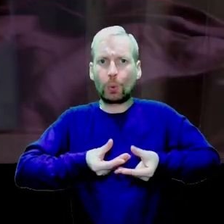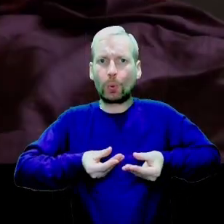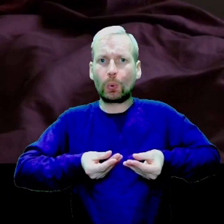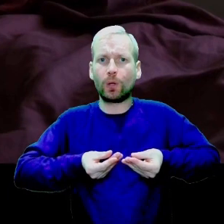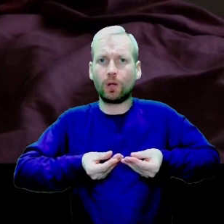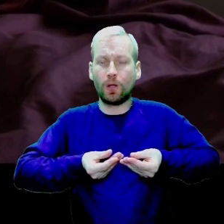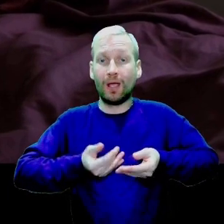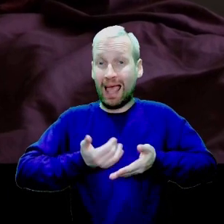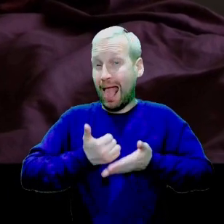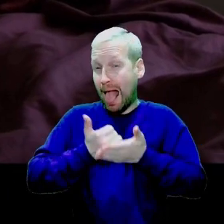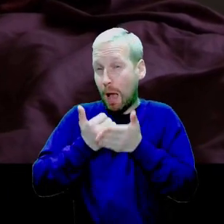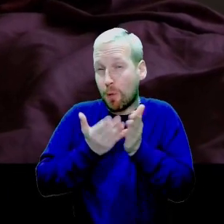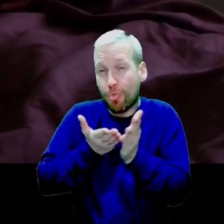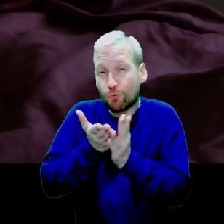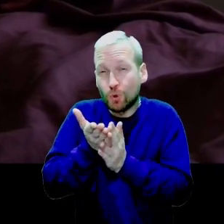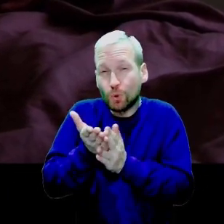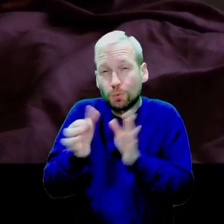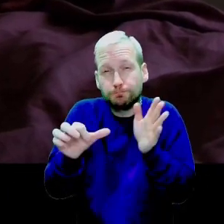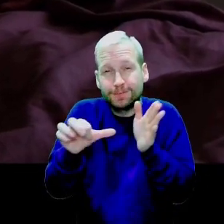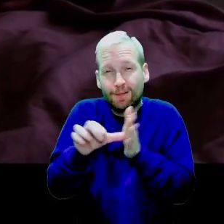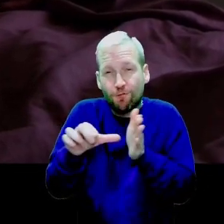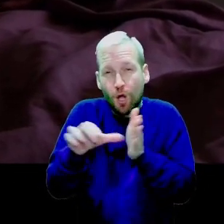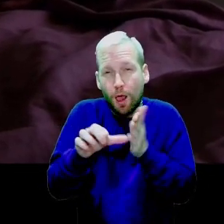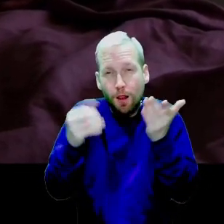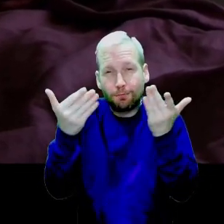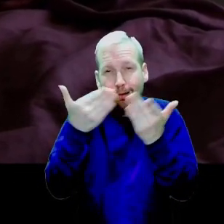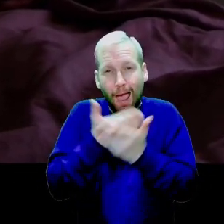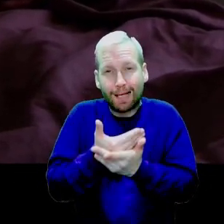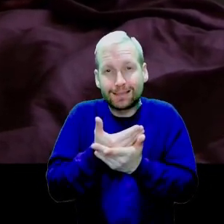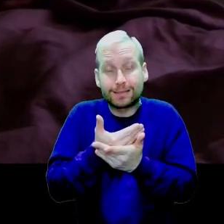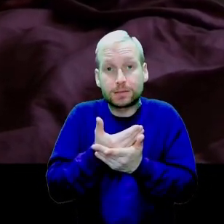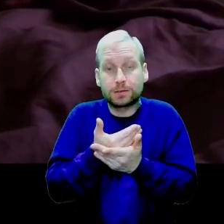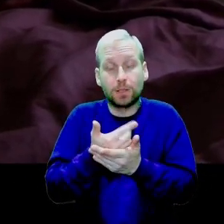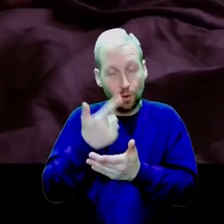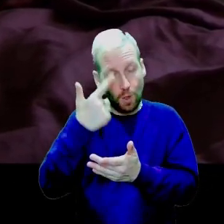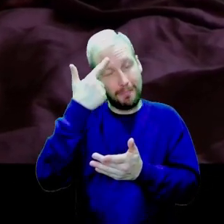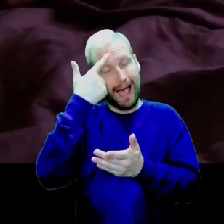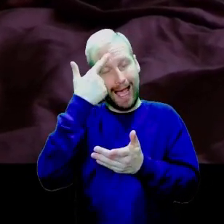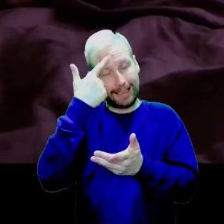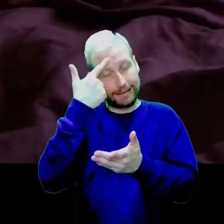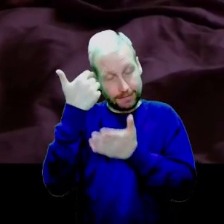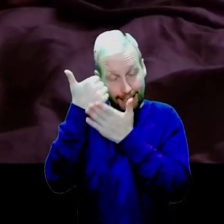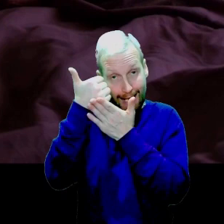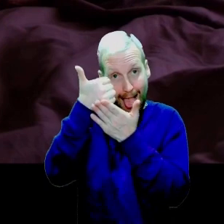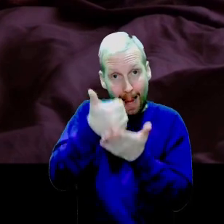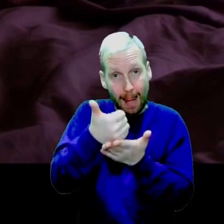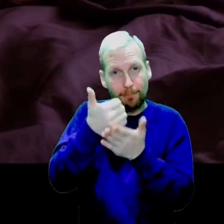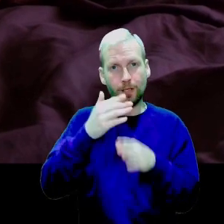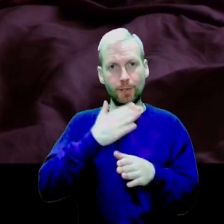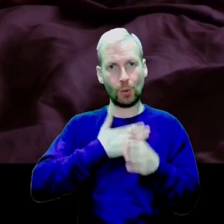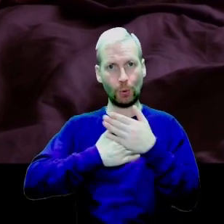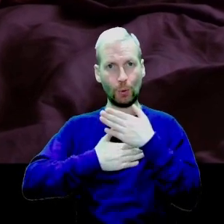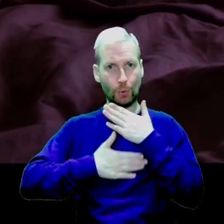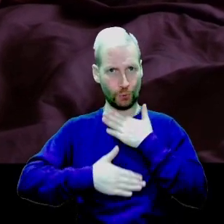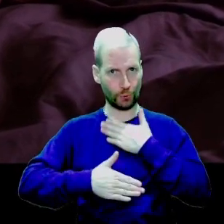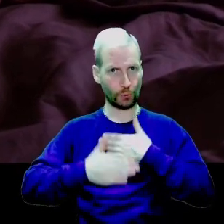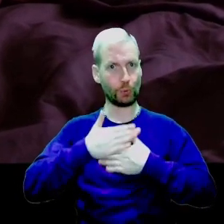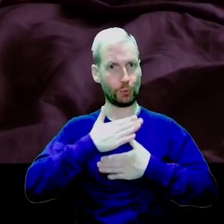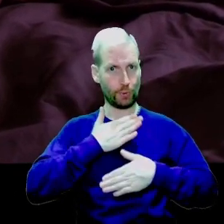get you through the troubled nights, put your mind at rest.